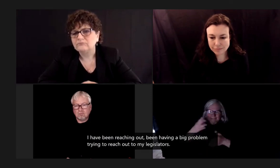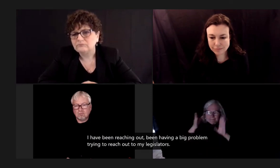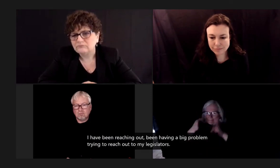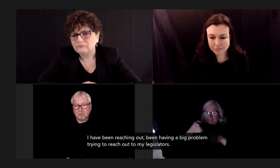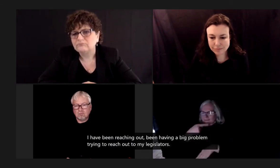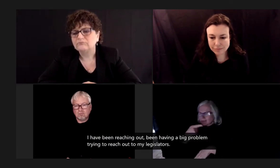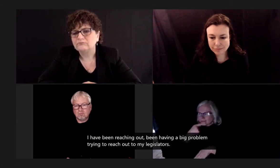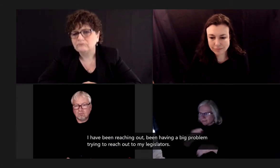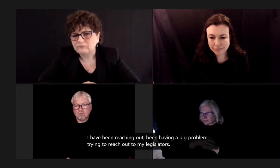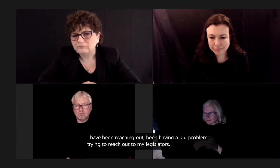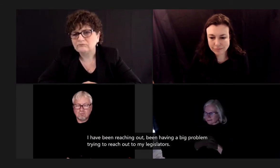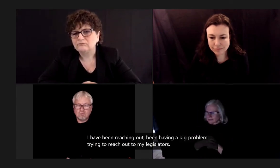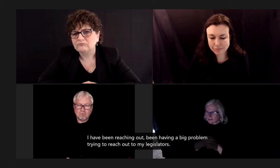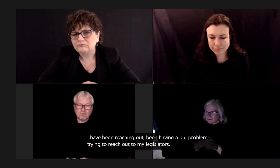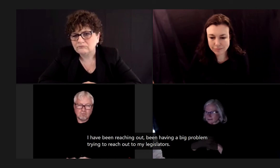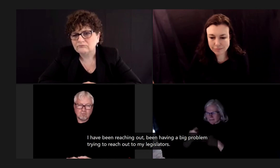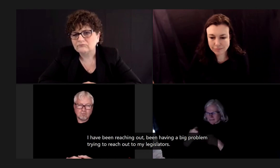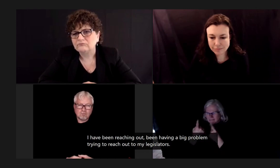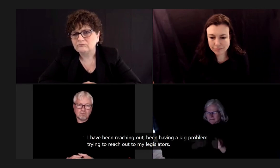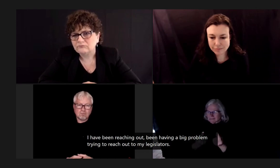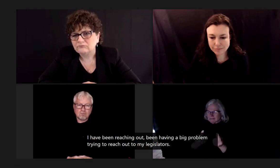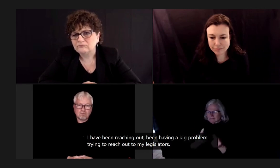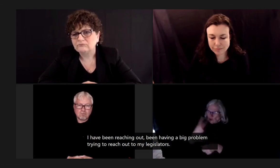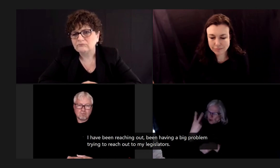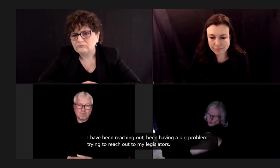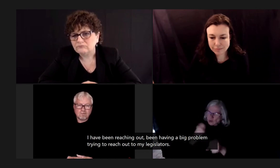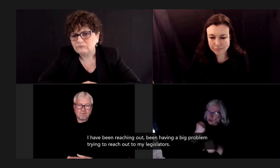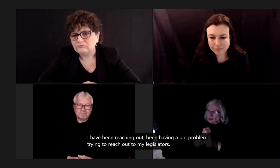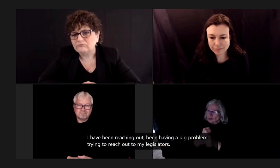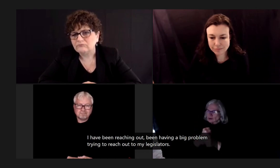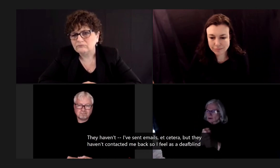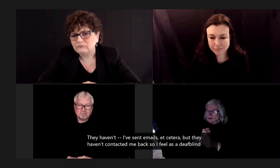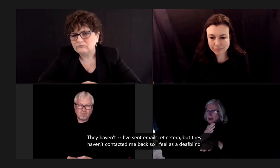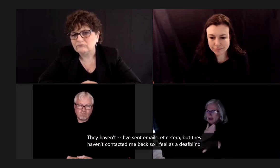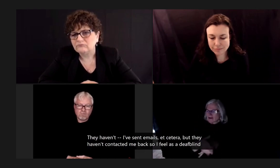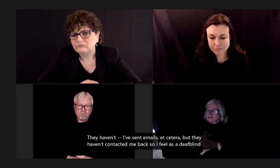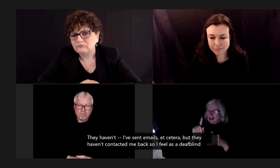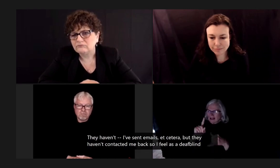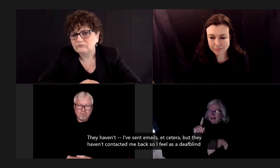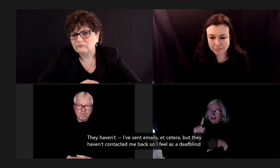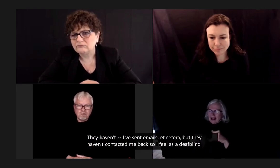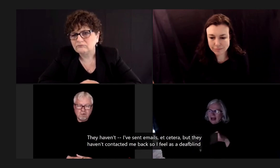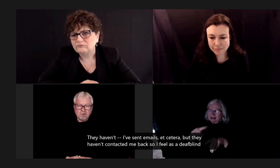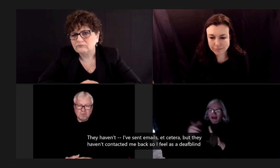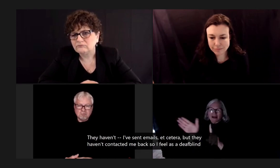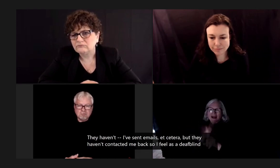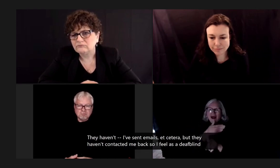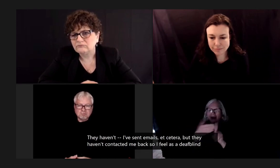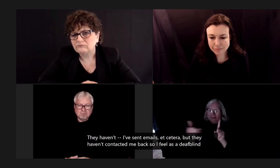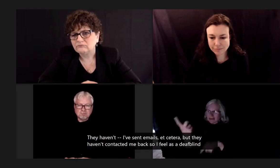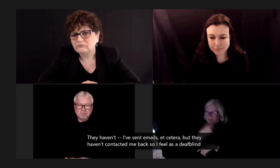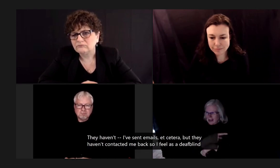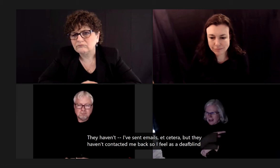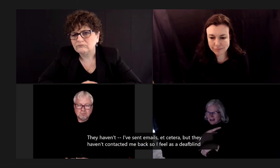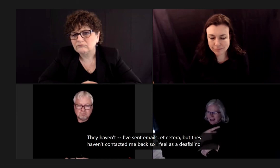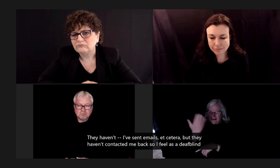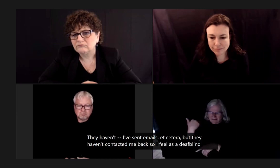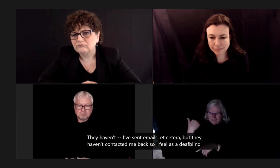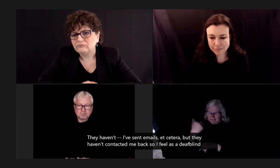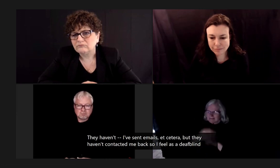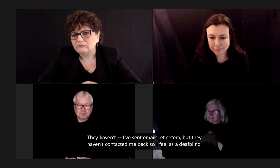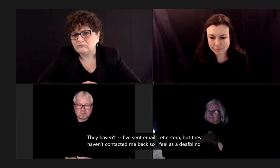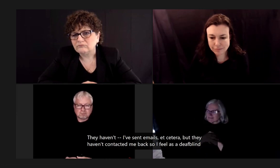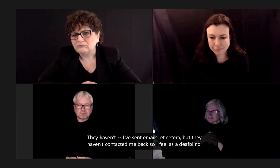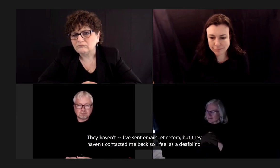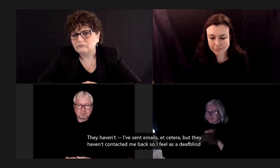so I feel as a deafblind individual that I'm not being responded to, but that they're spending